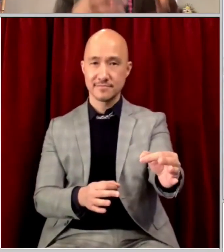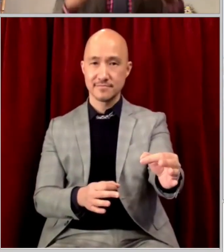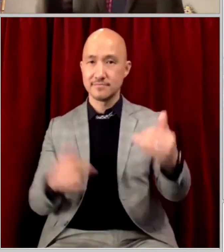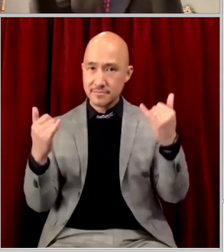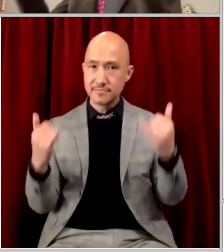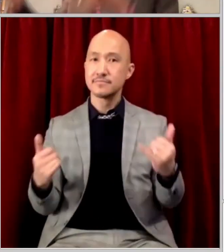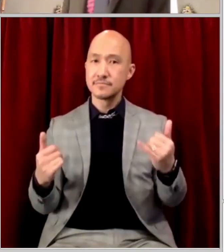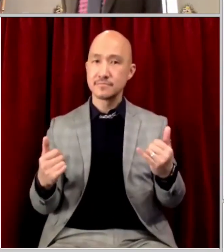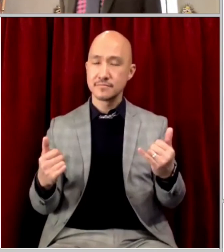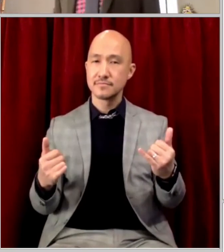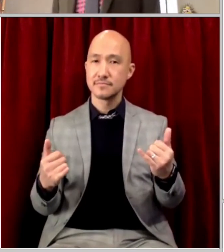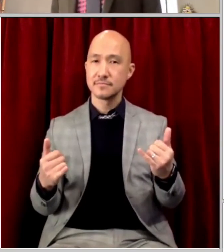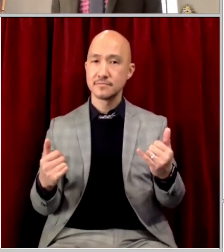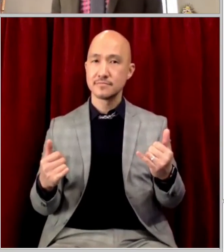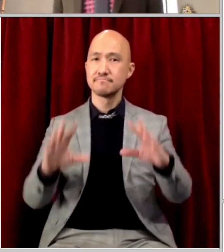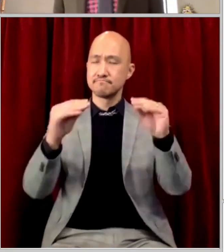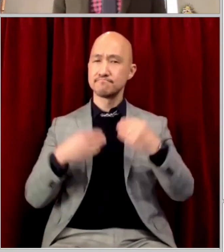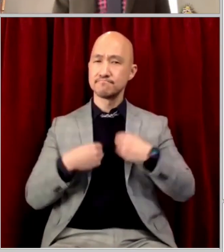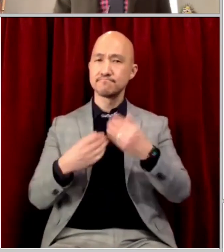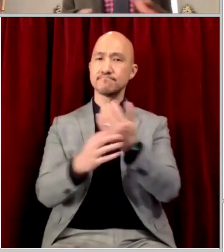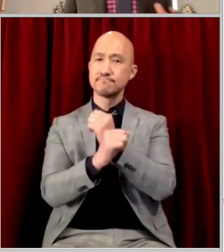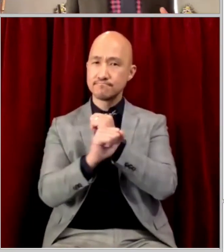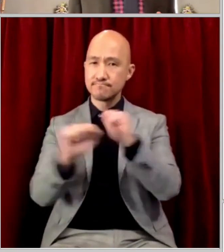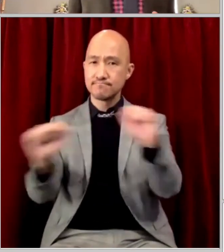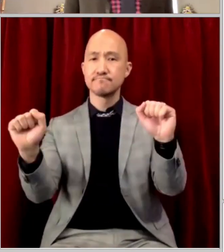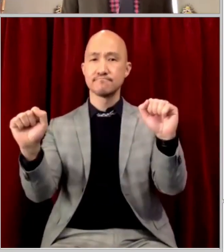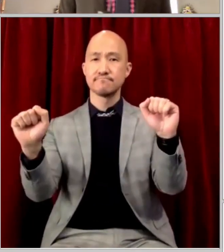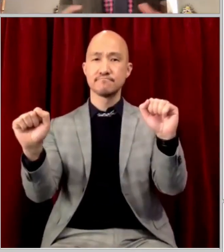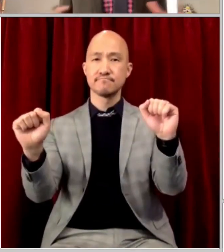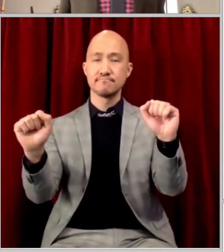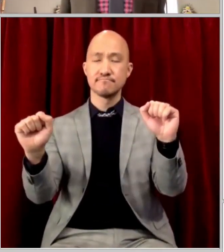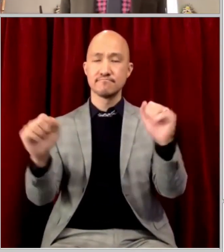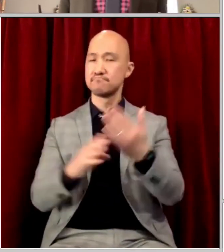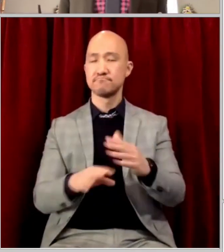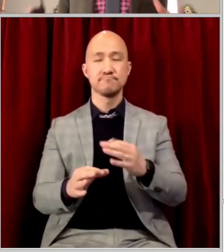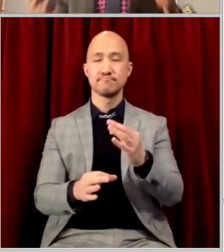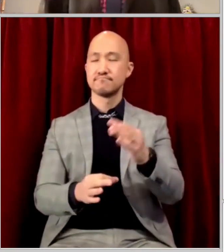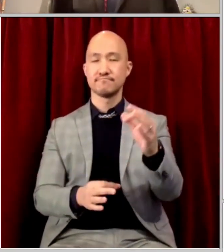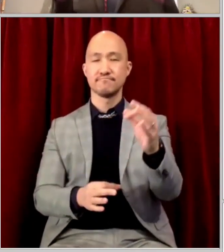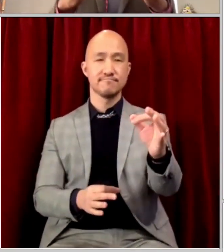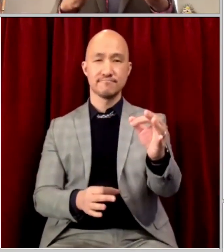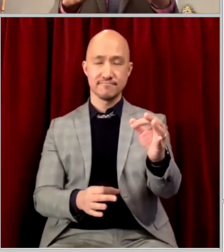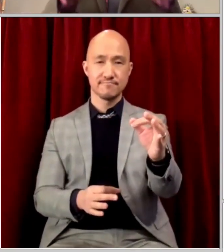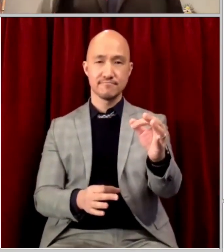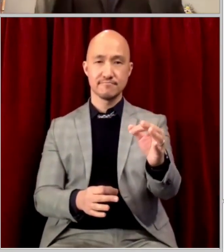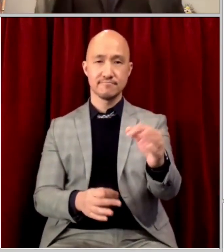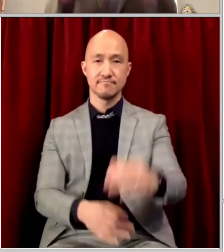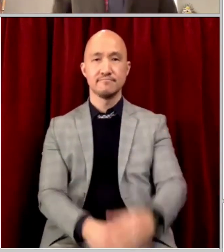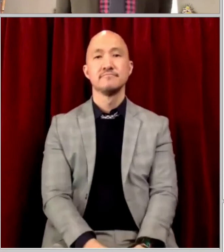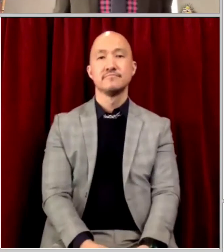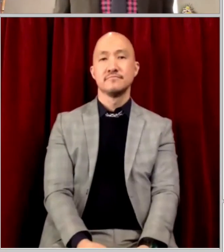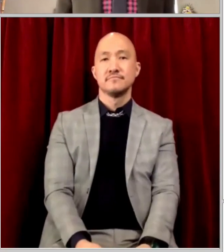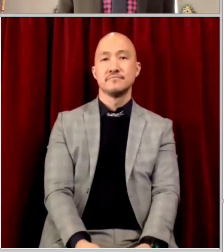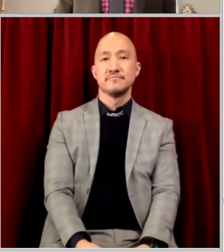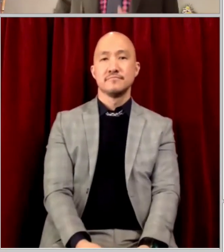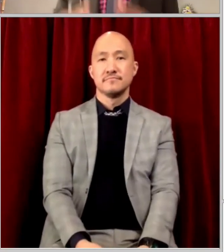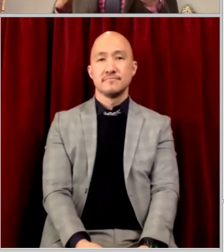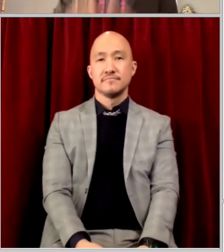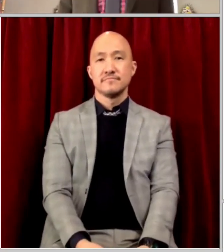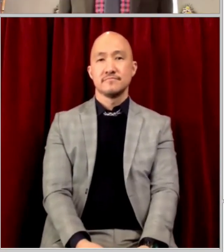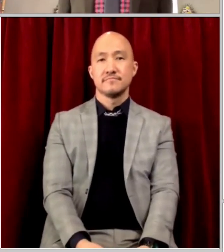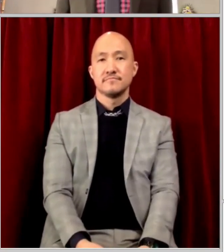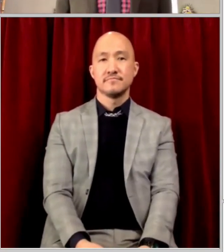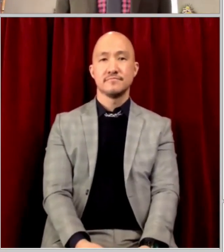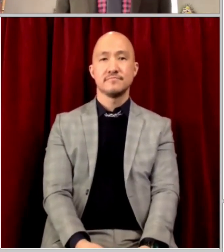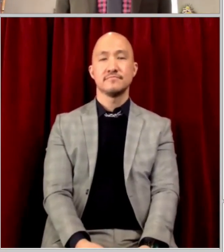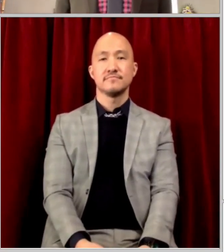today be your day of salvation. There is no reason to wait any longer because God is calling you right here and